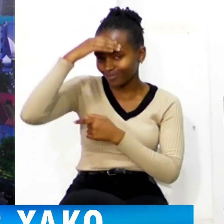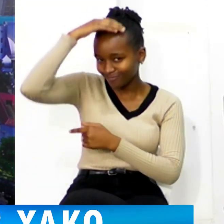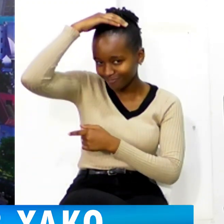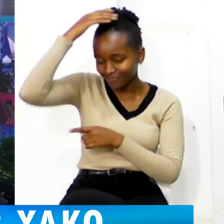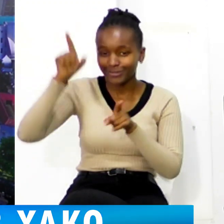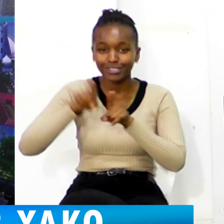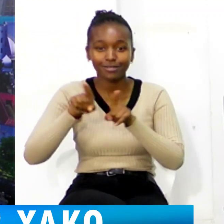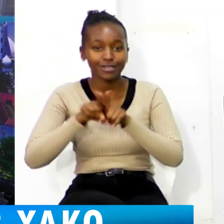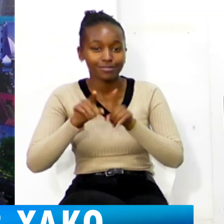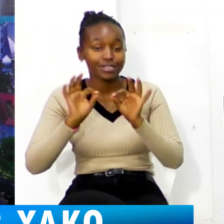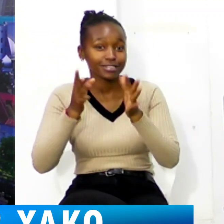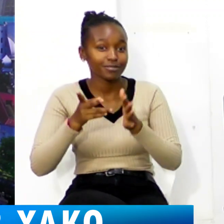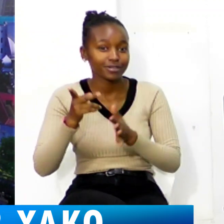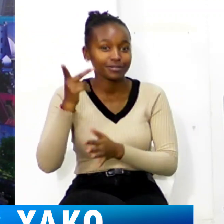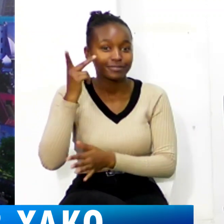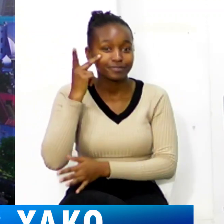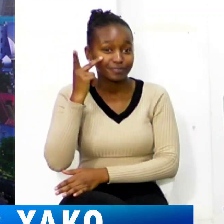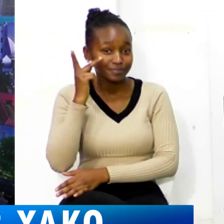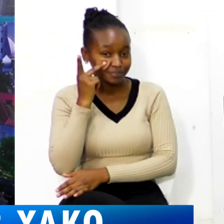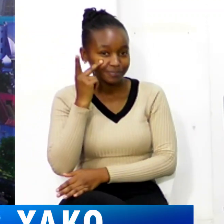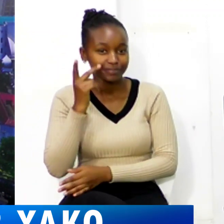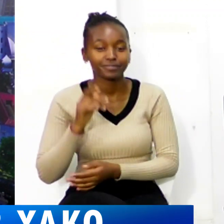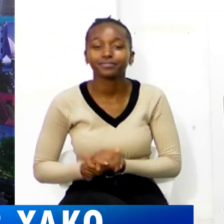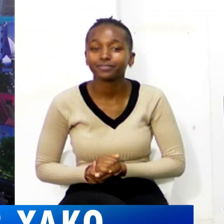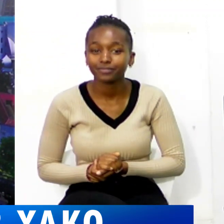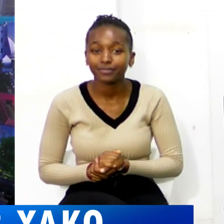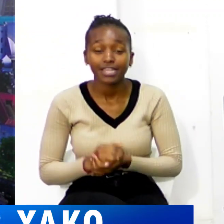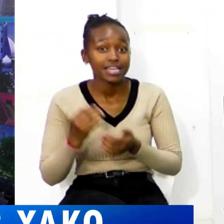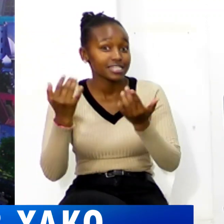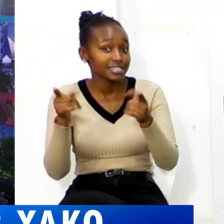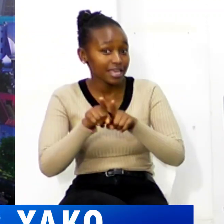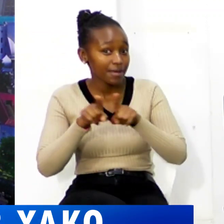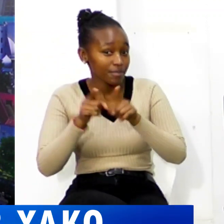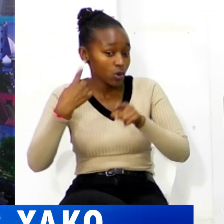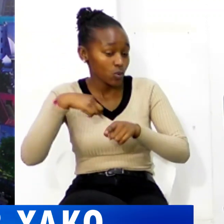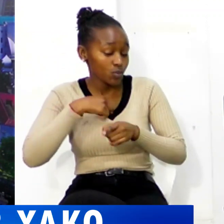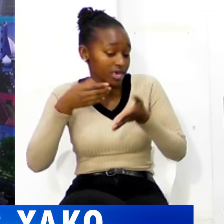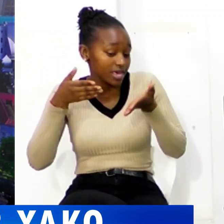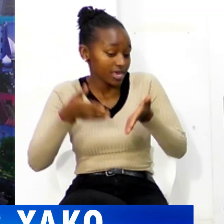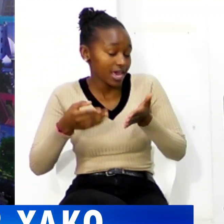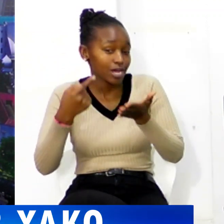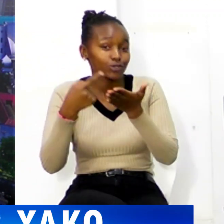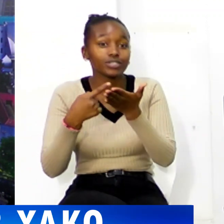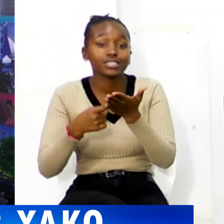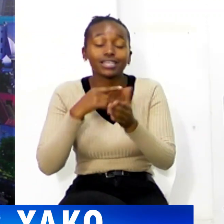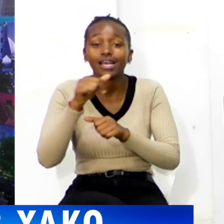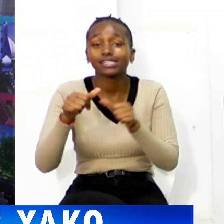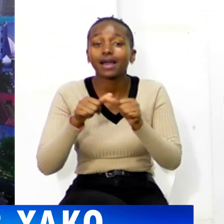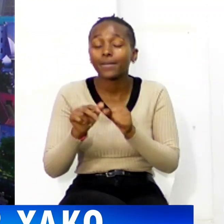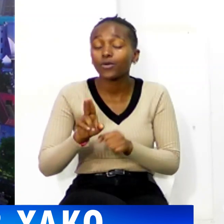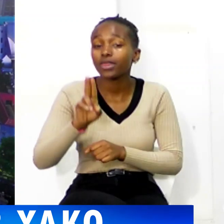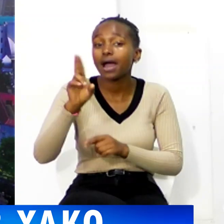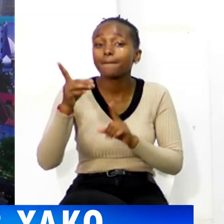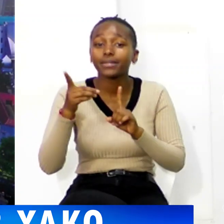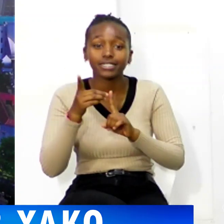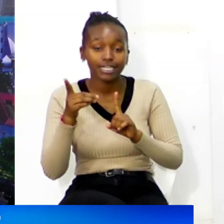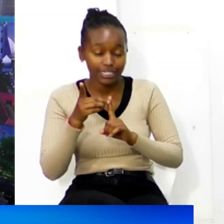my sign language interpreter is Esther Kendi. We are here to discuss about the update